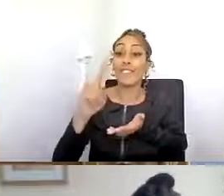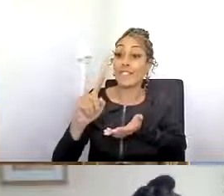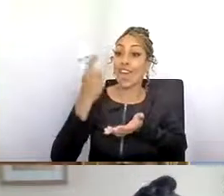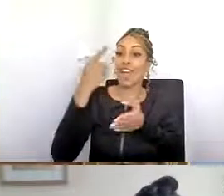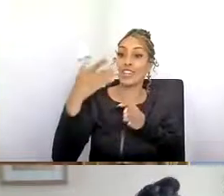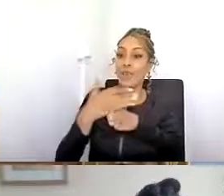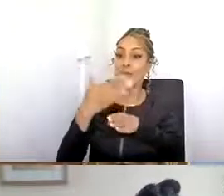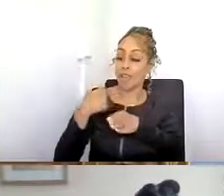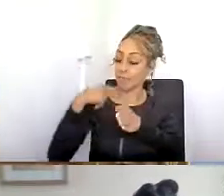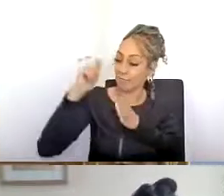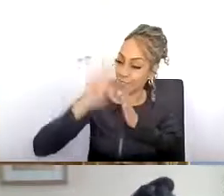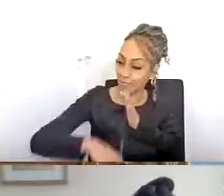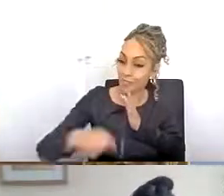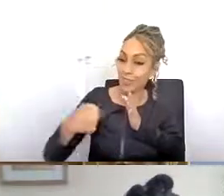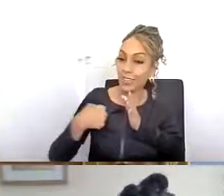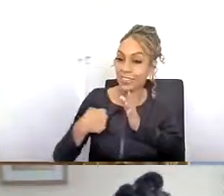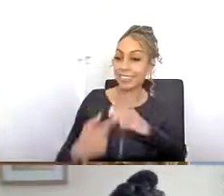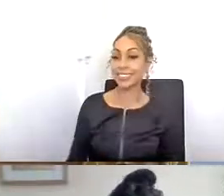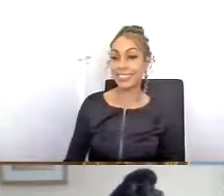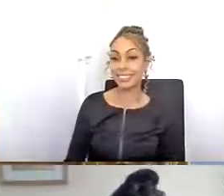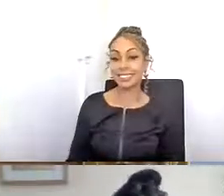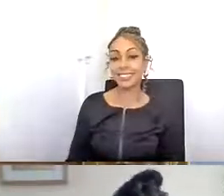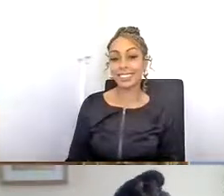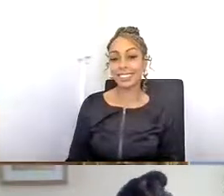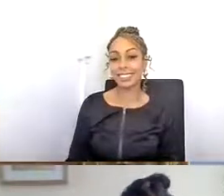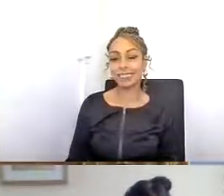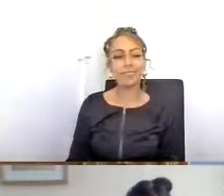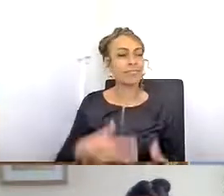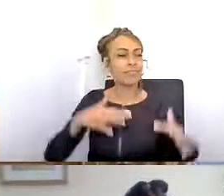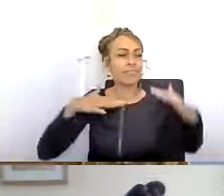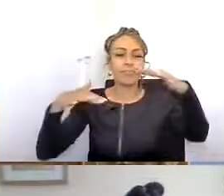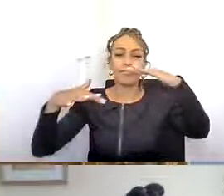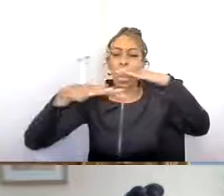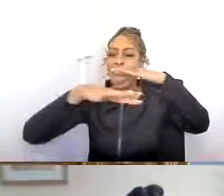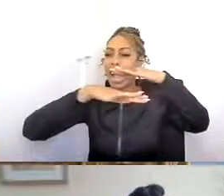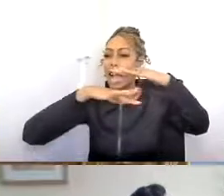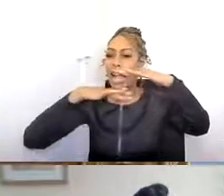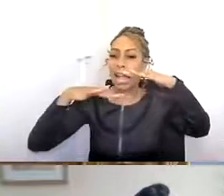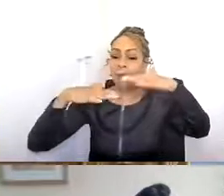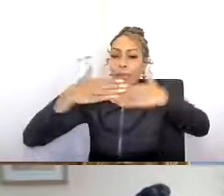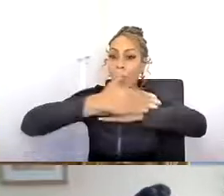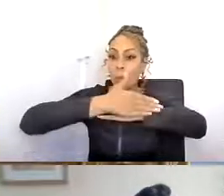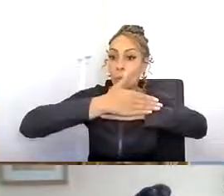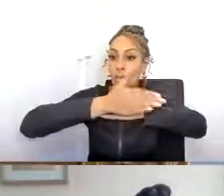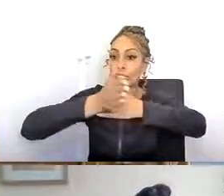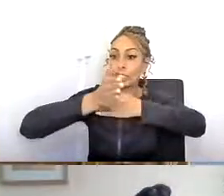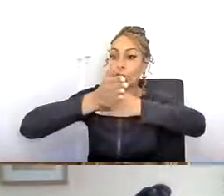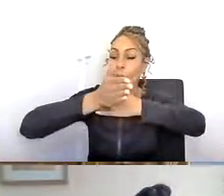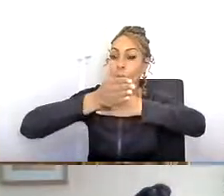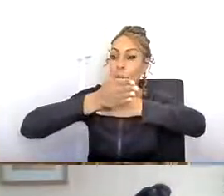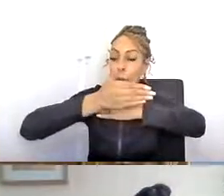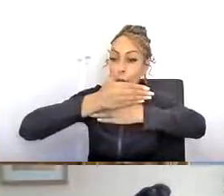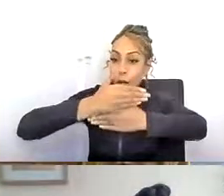There's something very atmospheric about the window that has been flung open, obviously on a